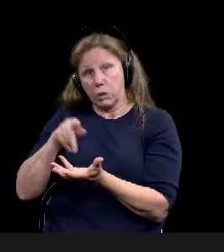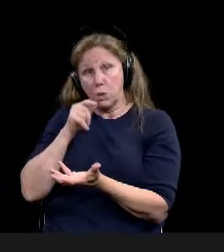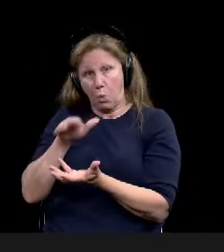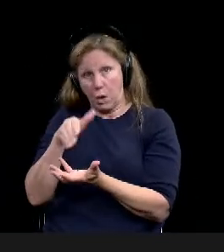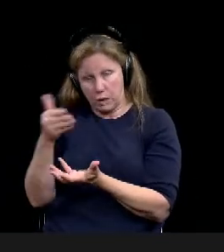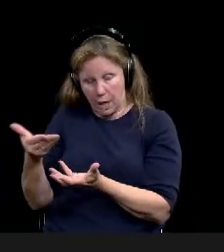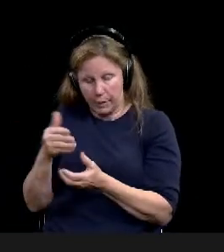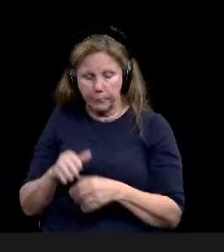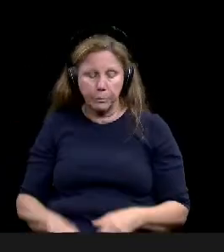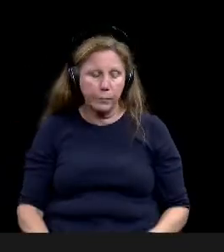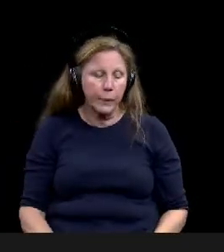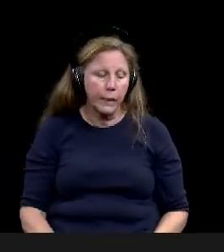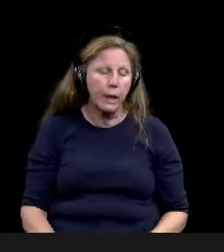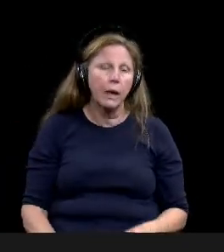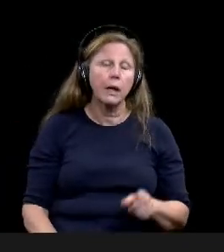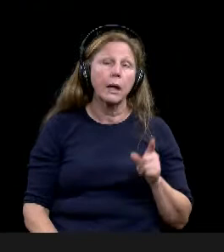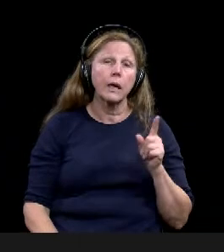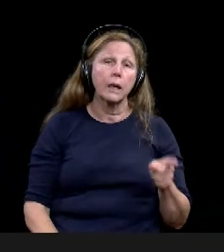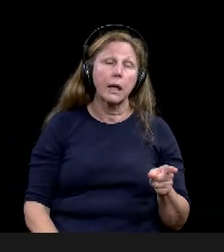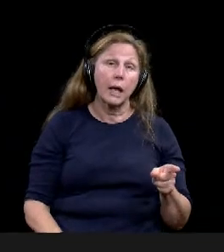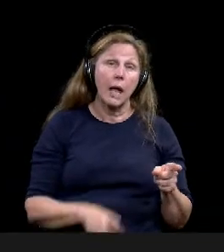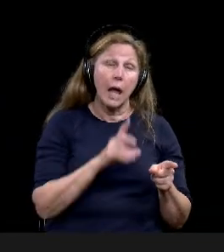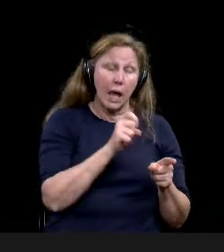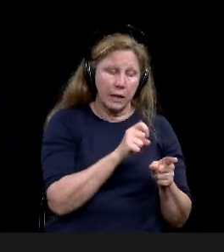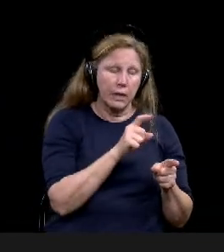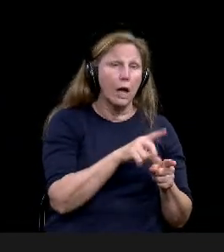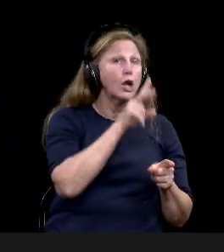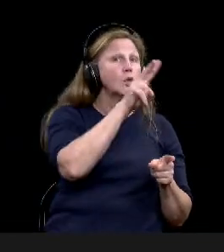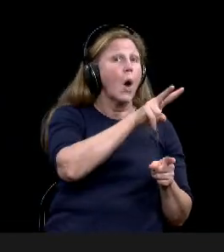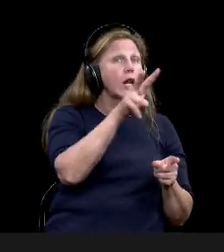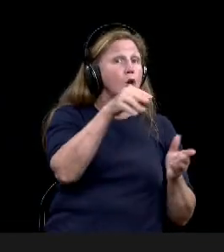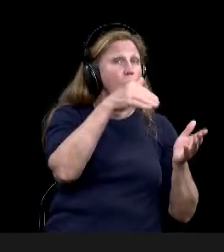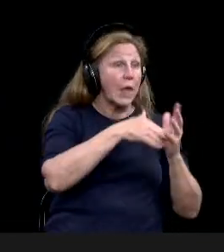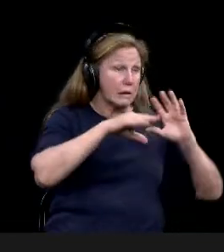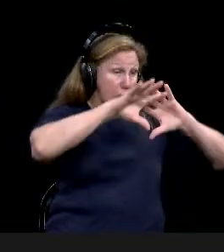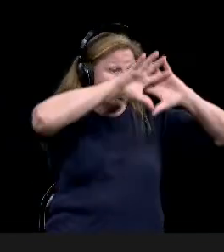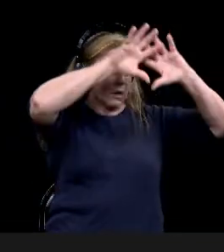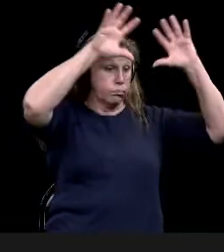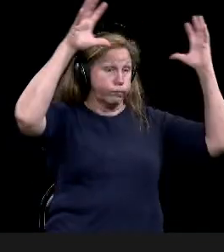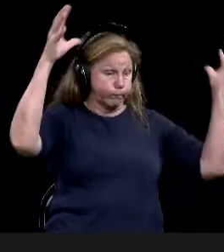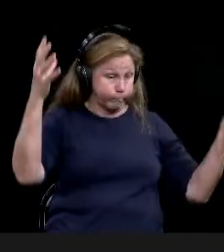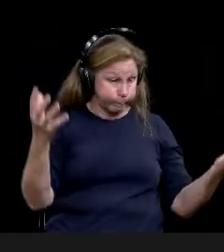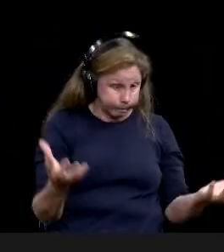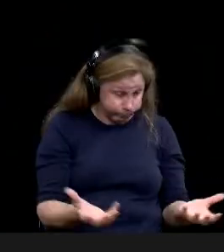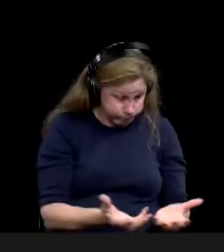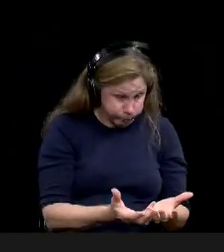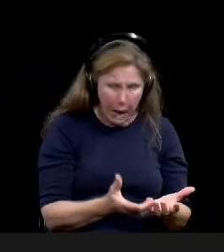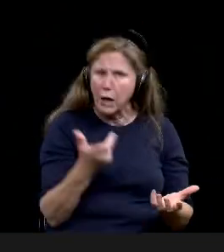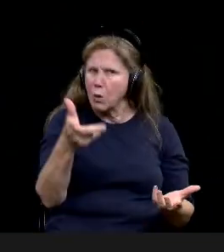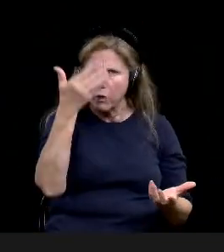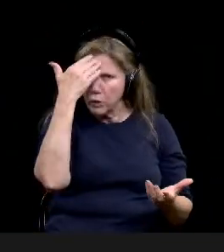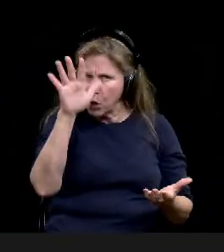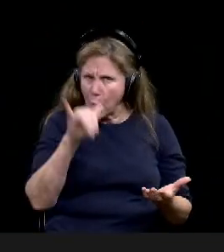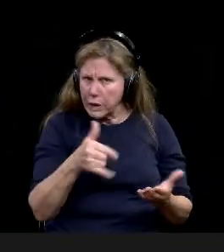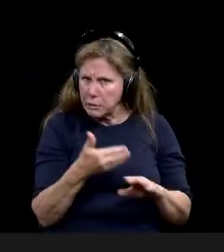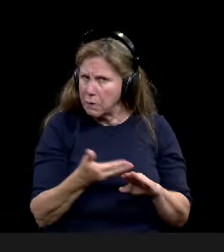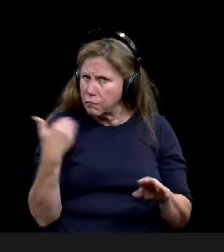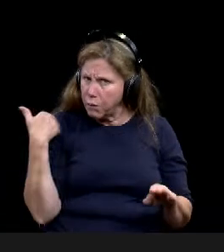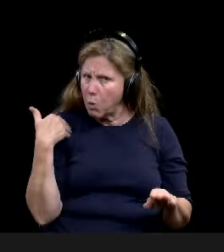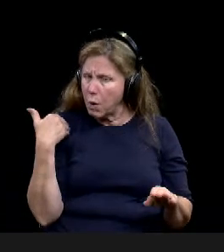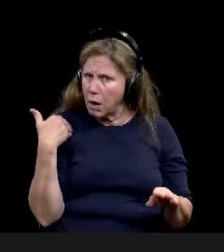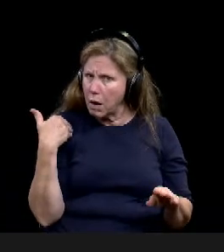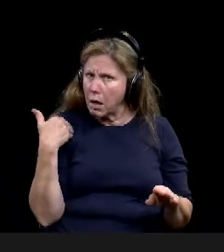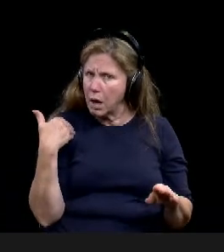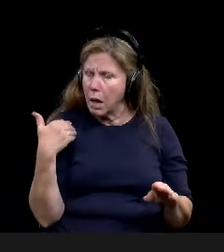known before the conversations about cerebral vein thrombosis, but 1 in 22,000 people diagnosed with